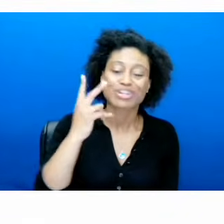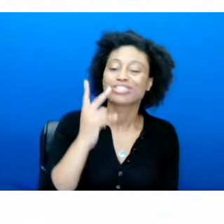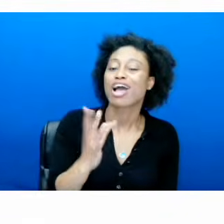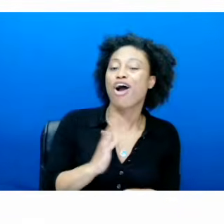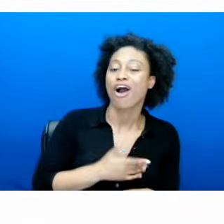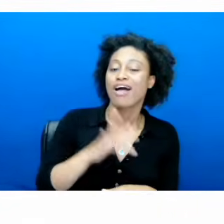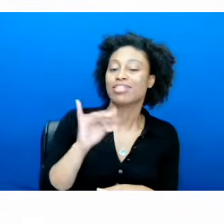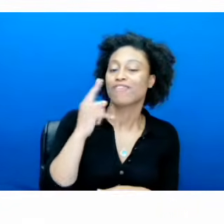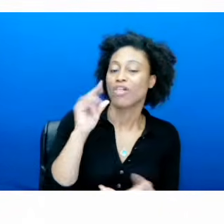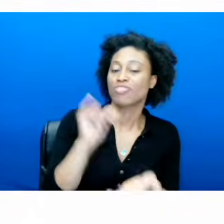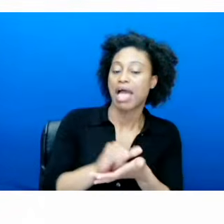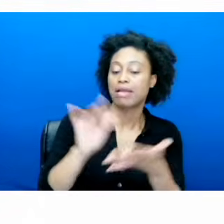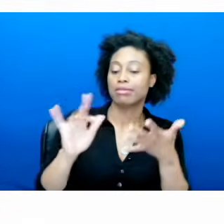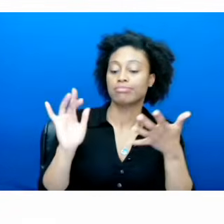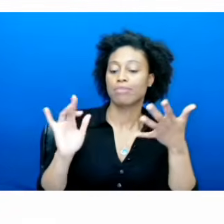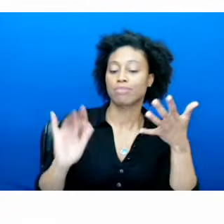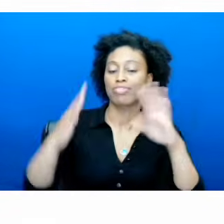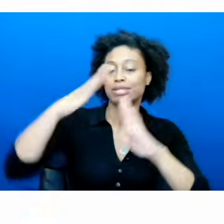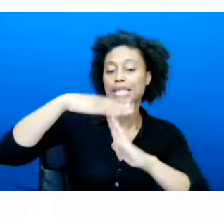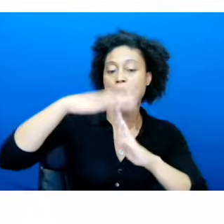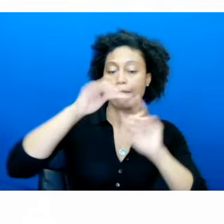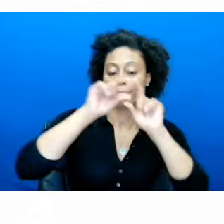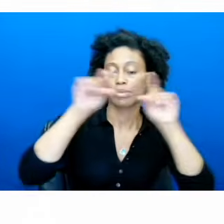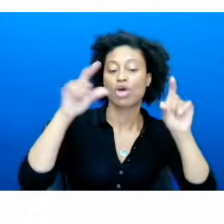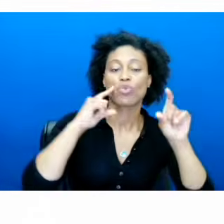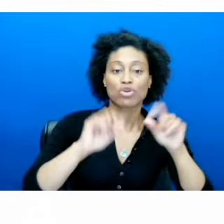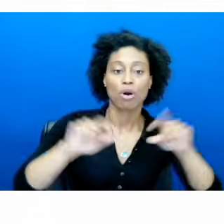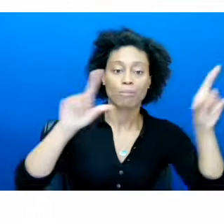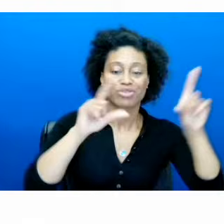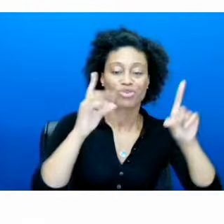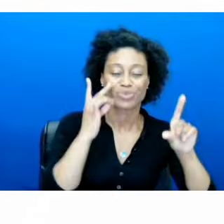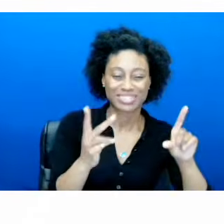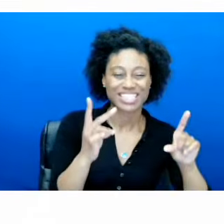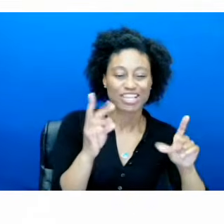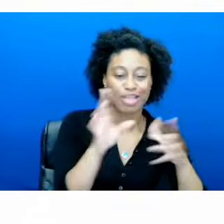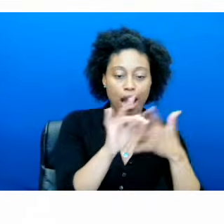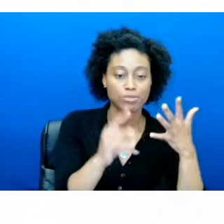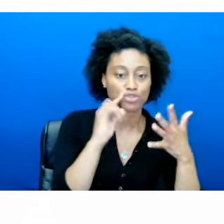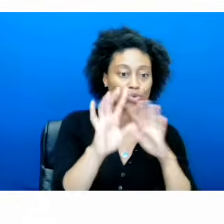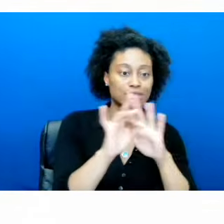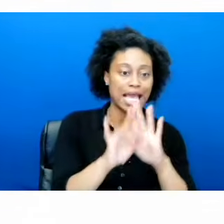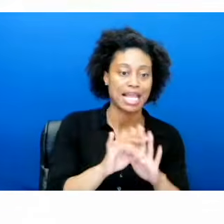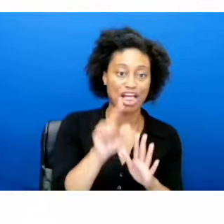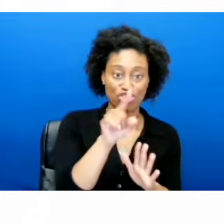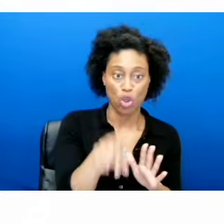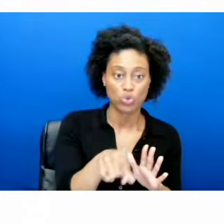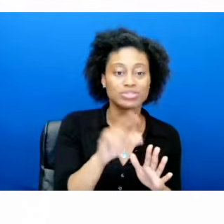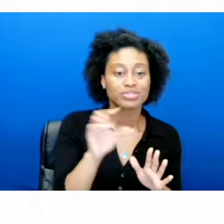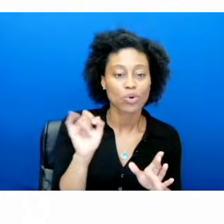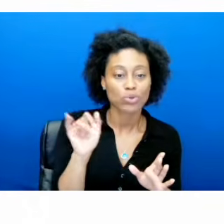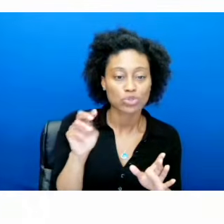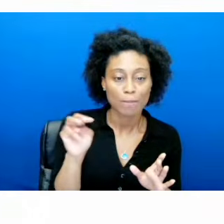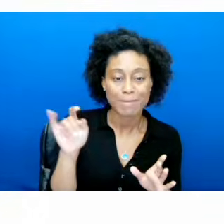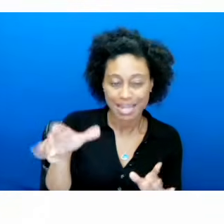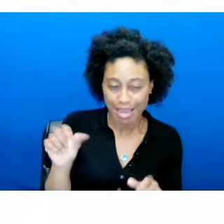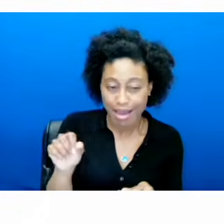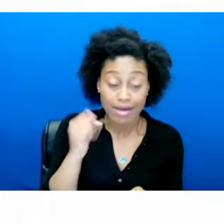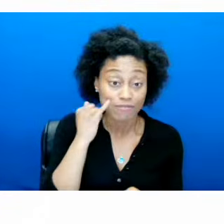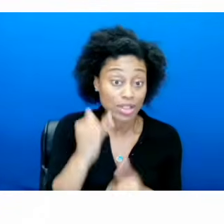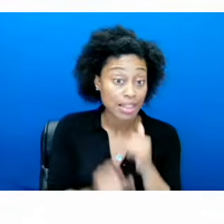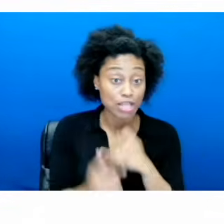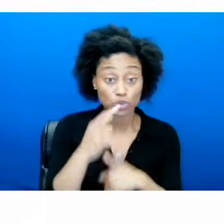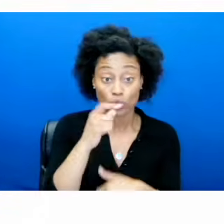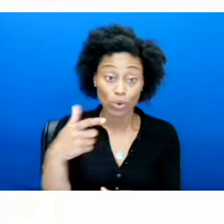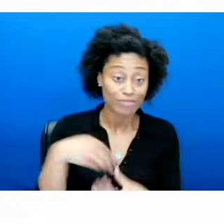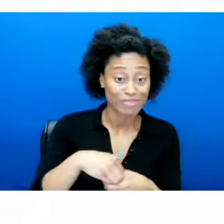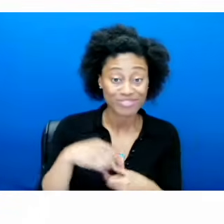those right at the top of the link tree when you click on the link. And then lastly, For those that participated tonight